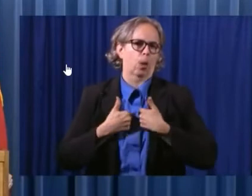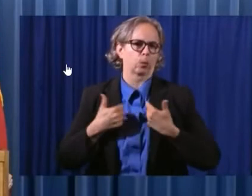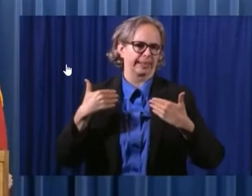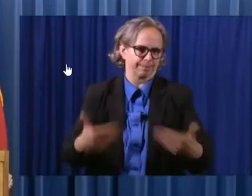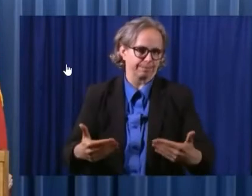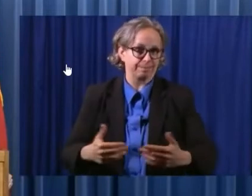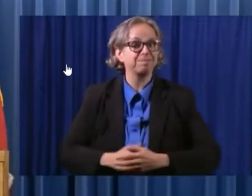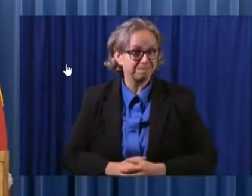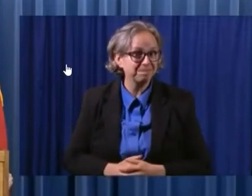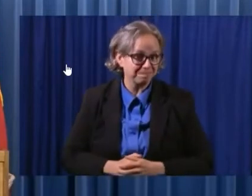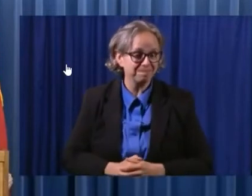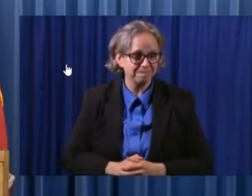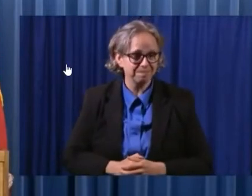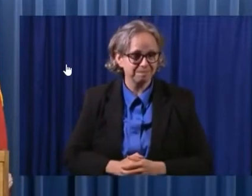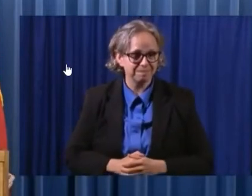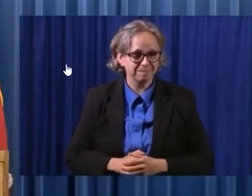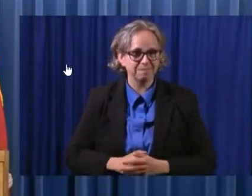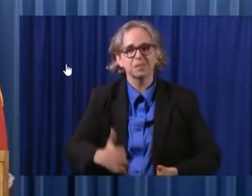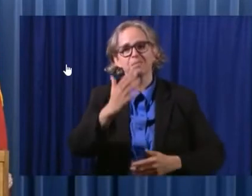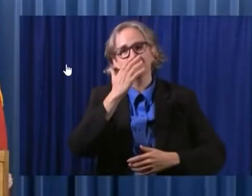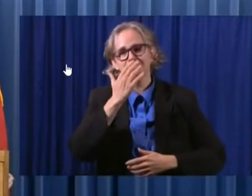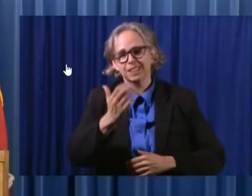Answers are not, Andy, but thank you.